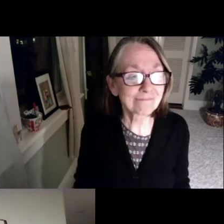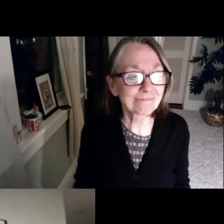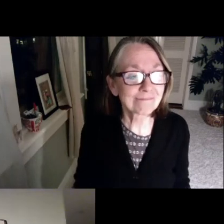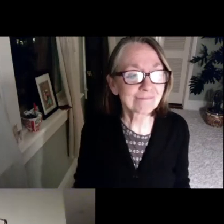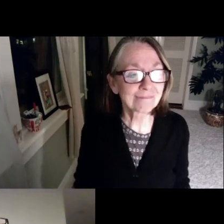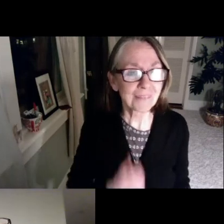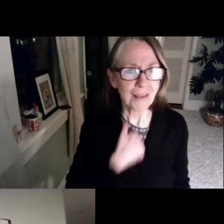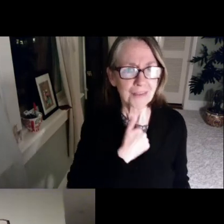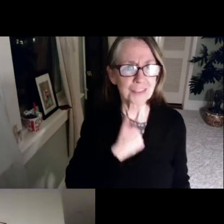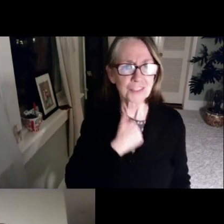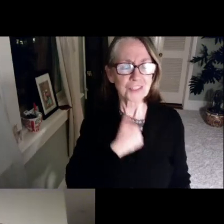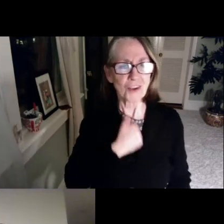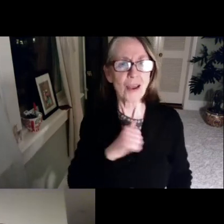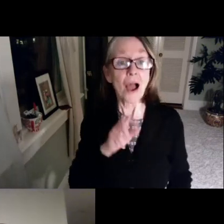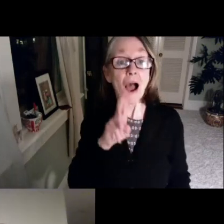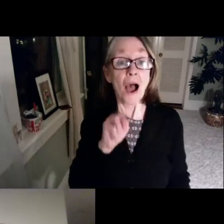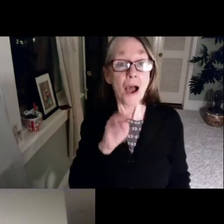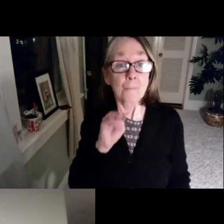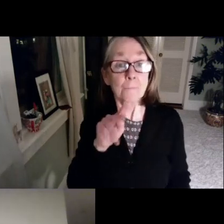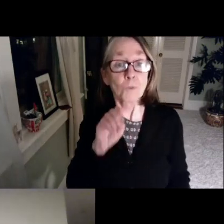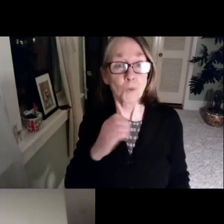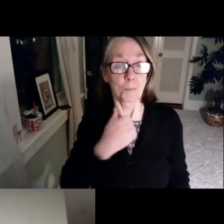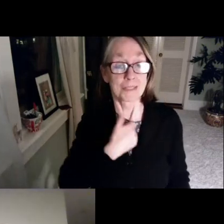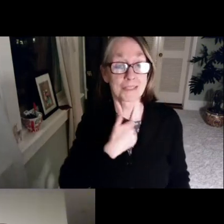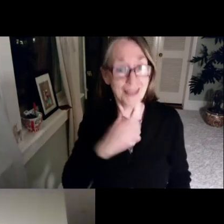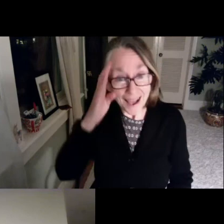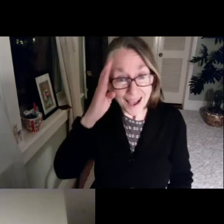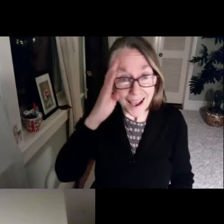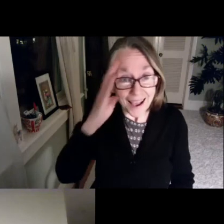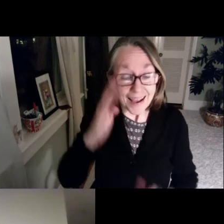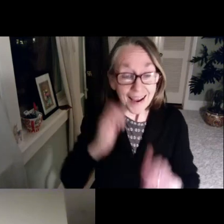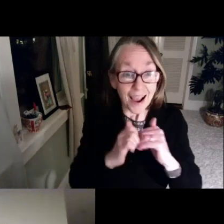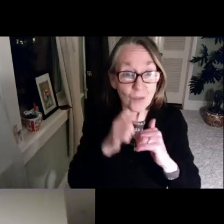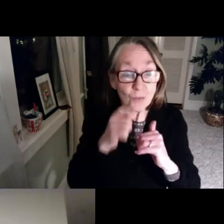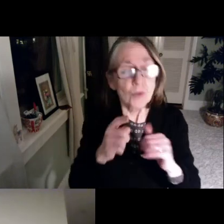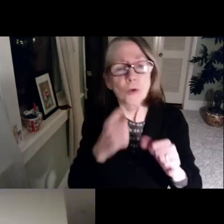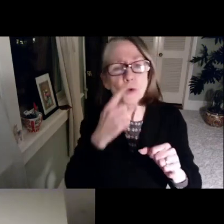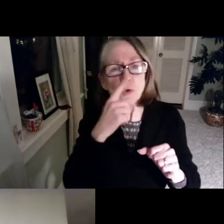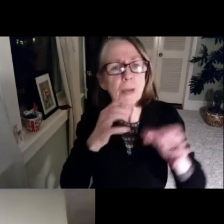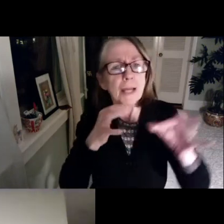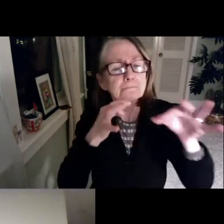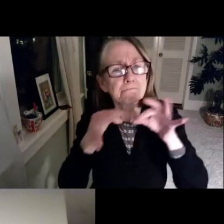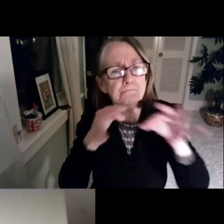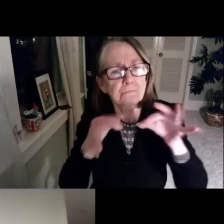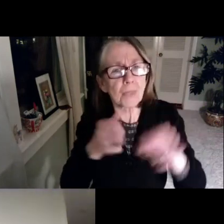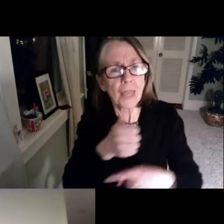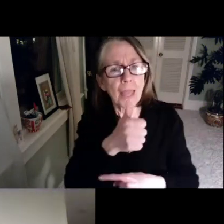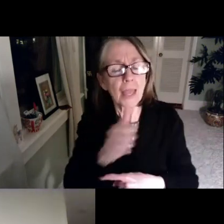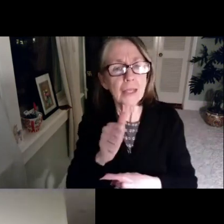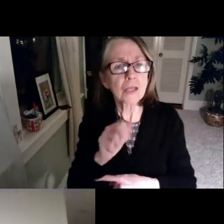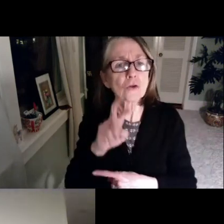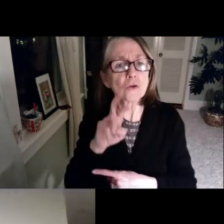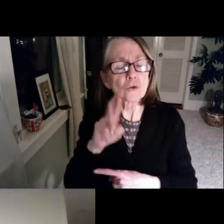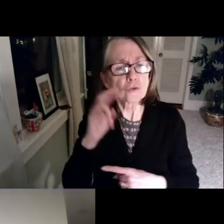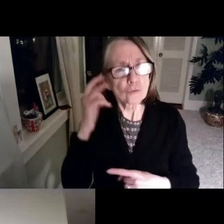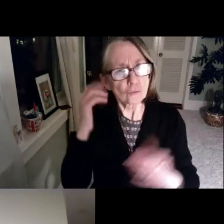Sorry, it took me a second to unmute. Hi, Liz. How are you? It's nice to see you. Can you speak to any reasonable accommodation